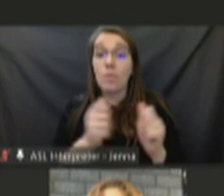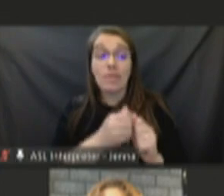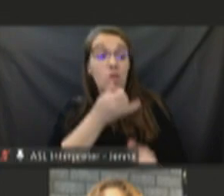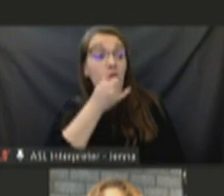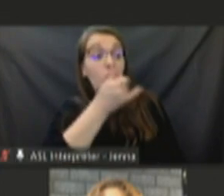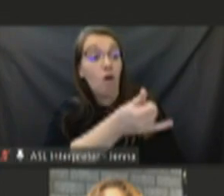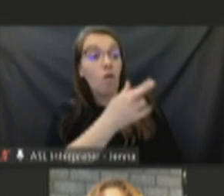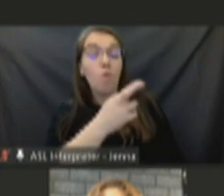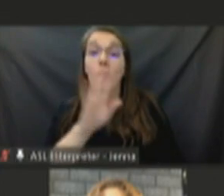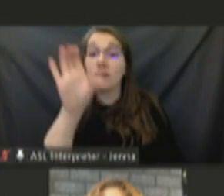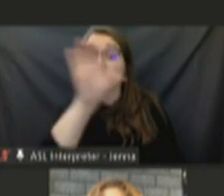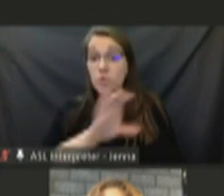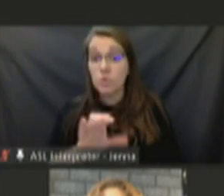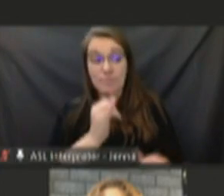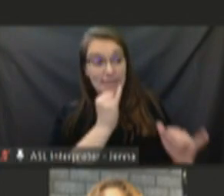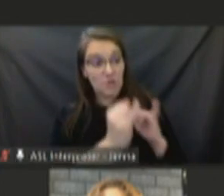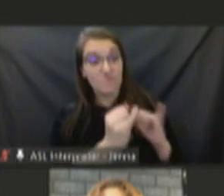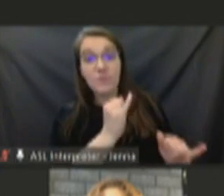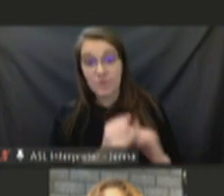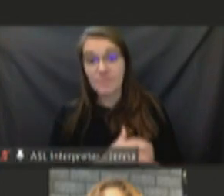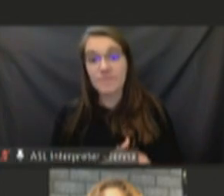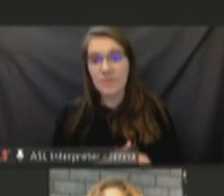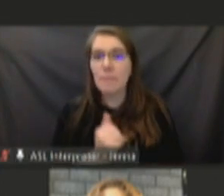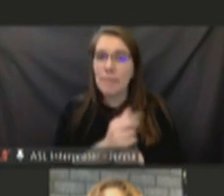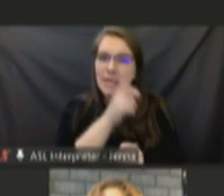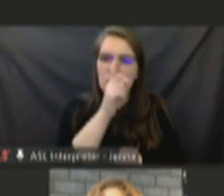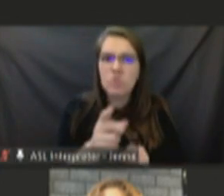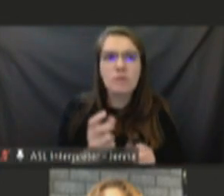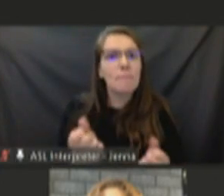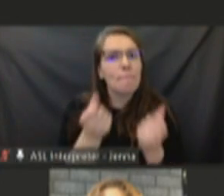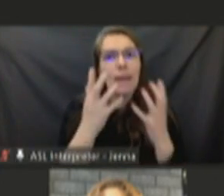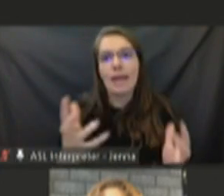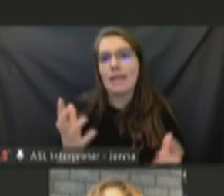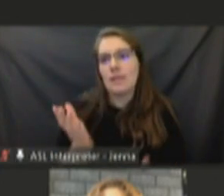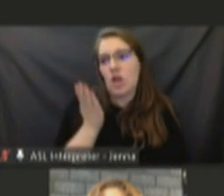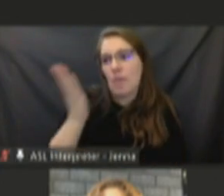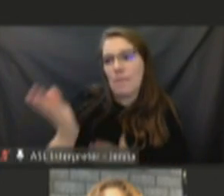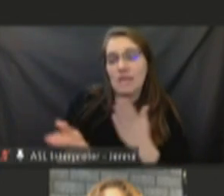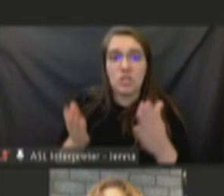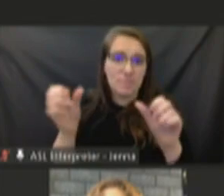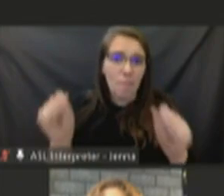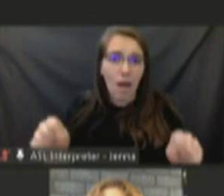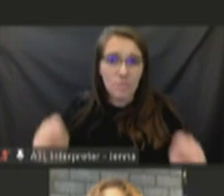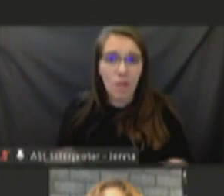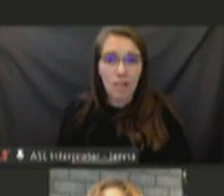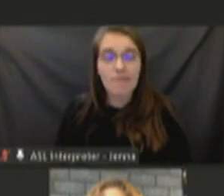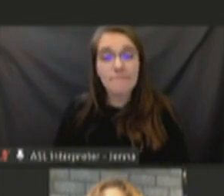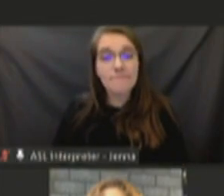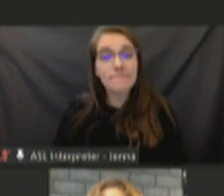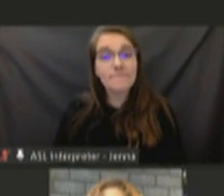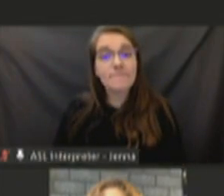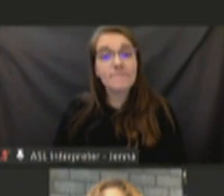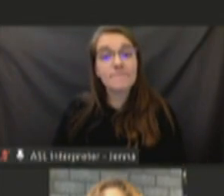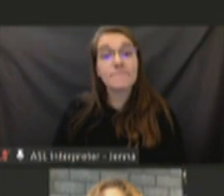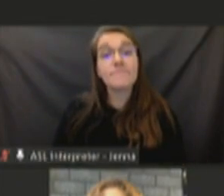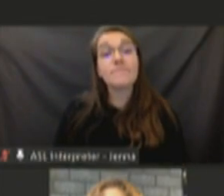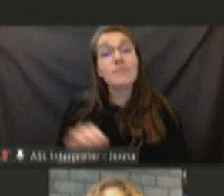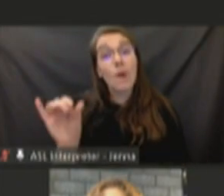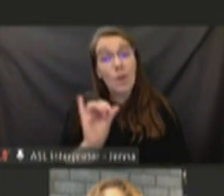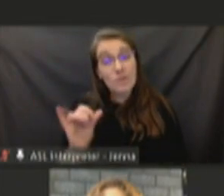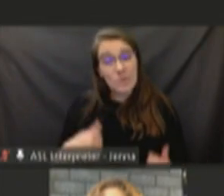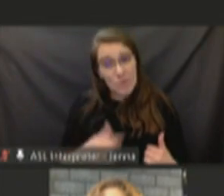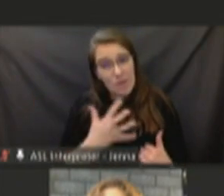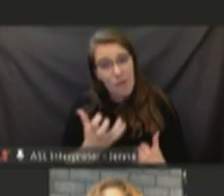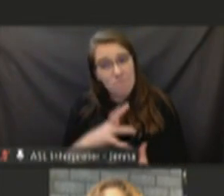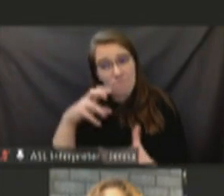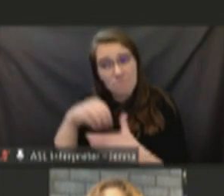sure that we are getting as many nominations as possible. And we want to be connected to more organizations.